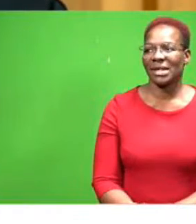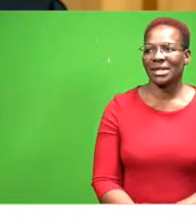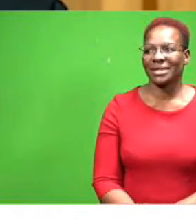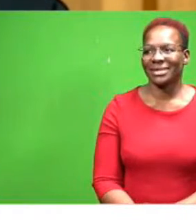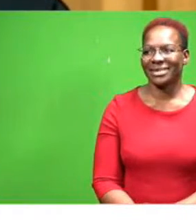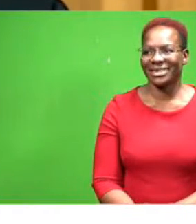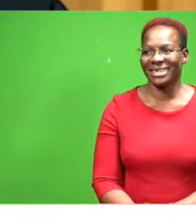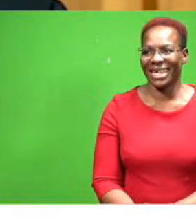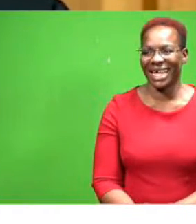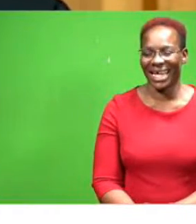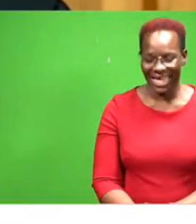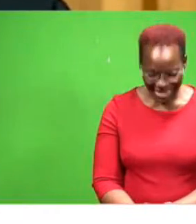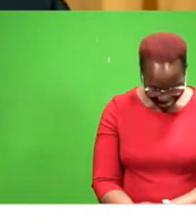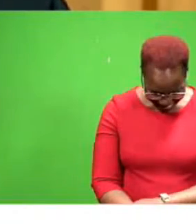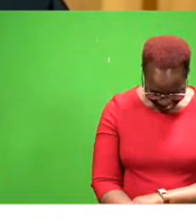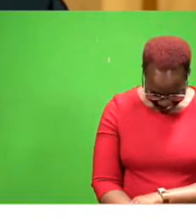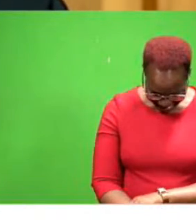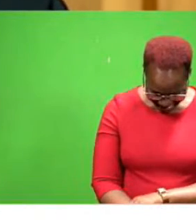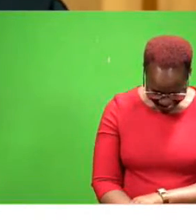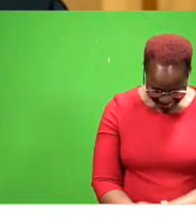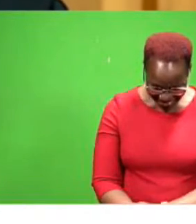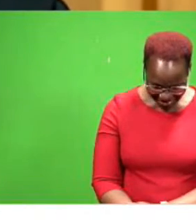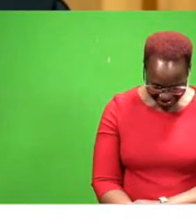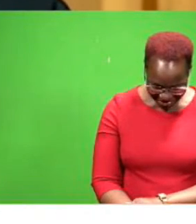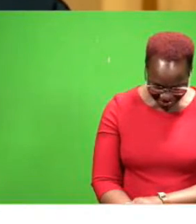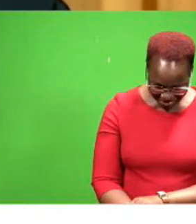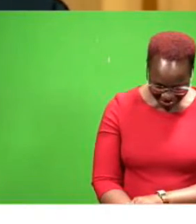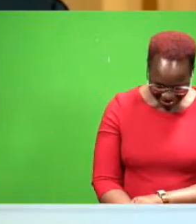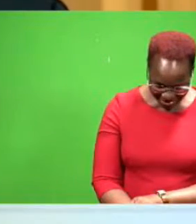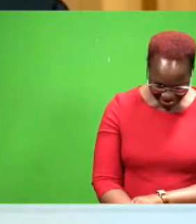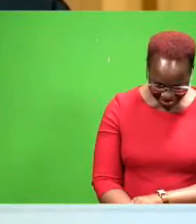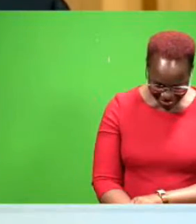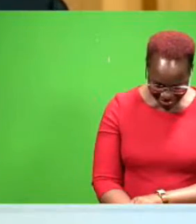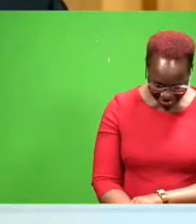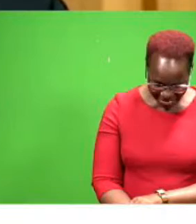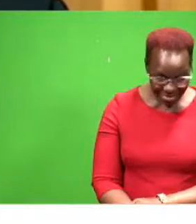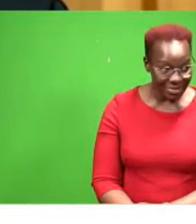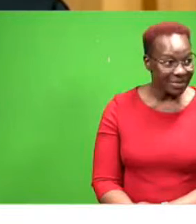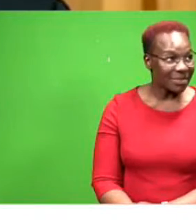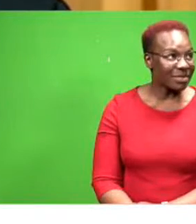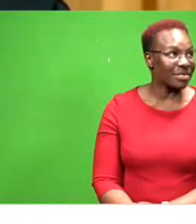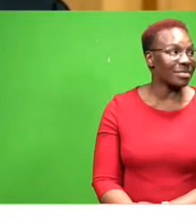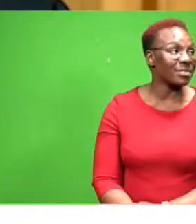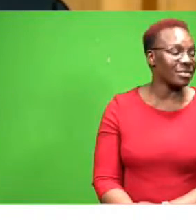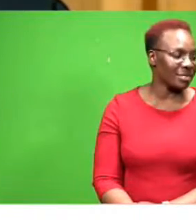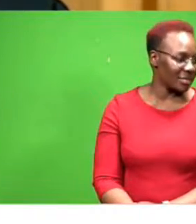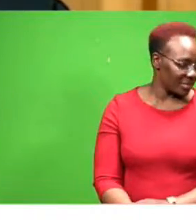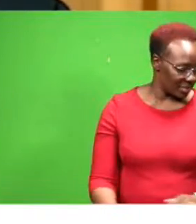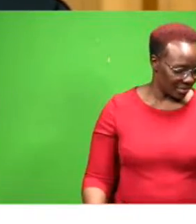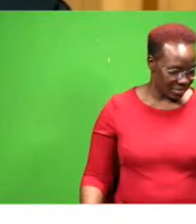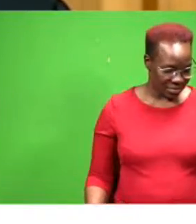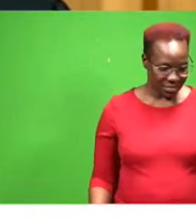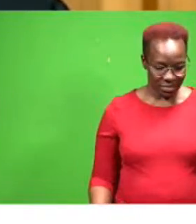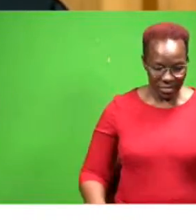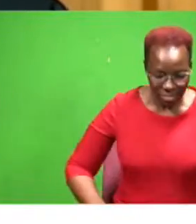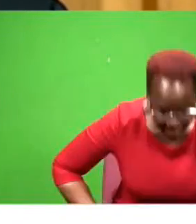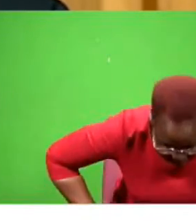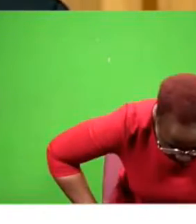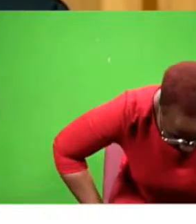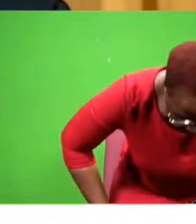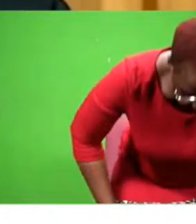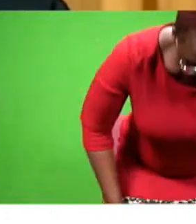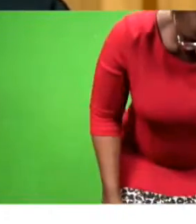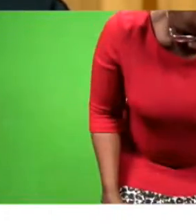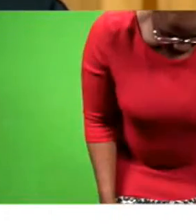consolidated appeals before us, where we are called upon to interrogate the implementation of the amendment provisions in the